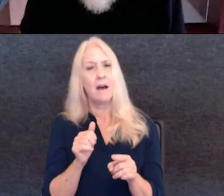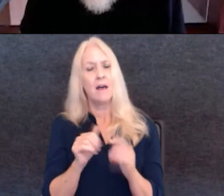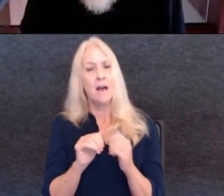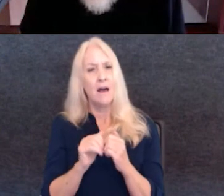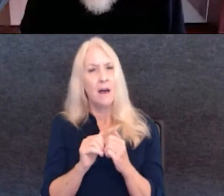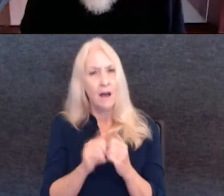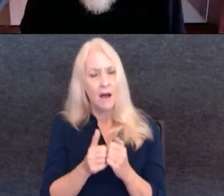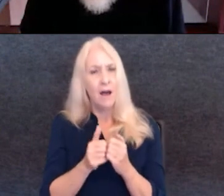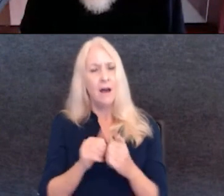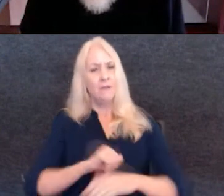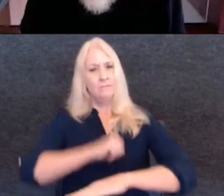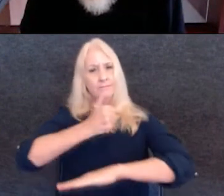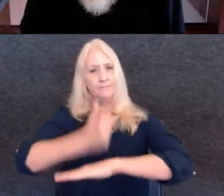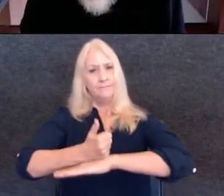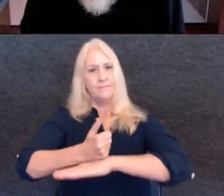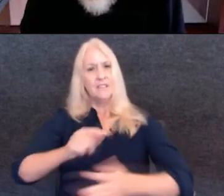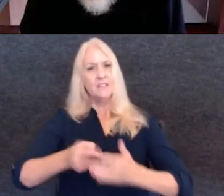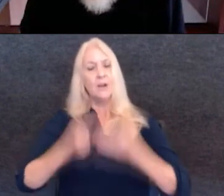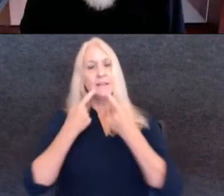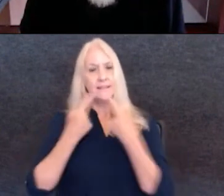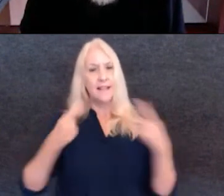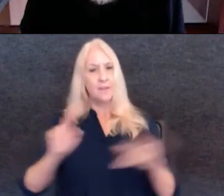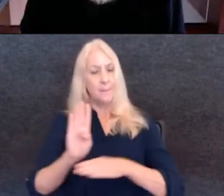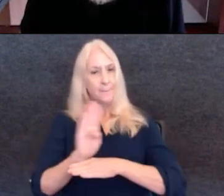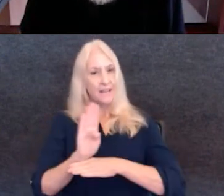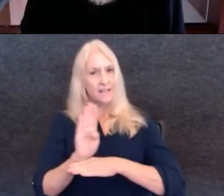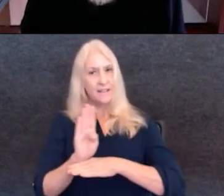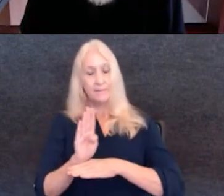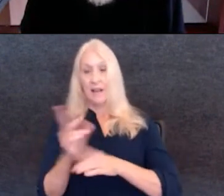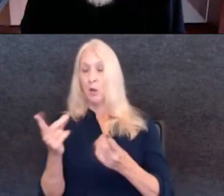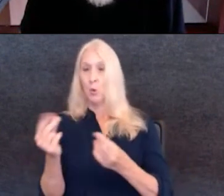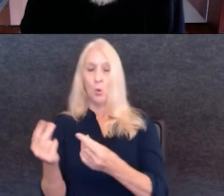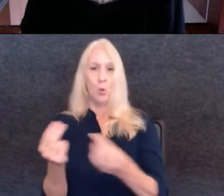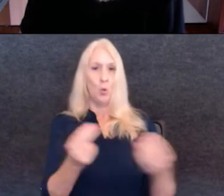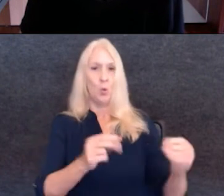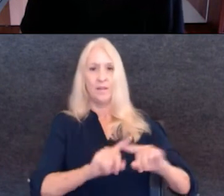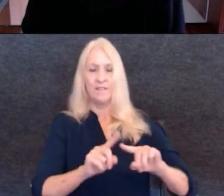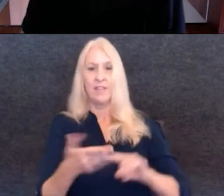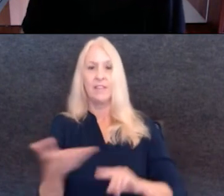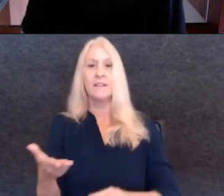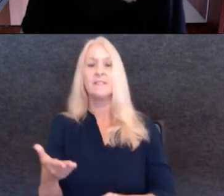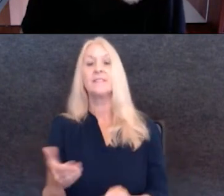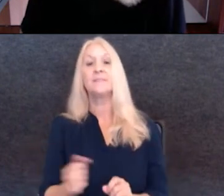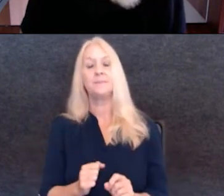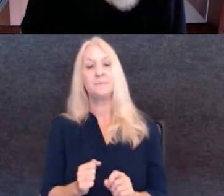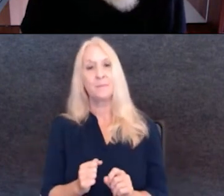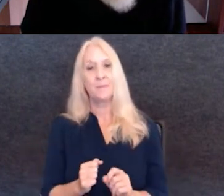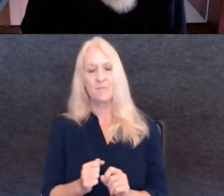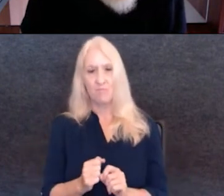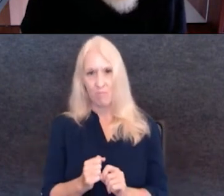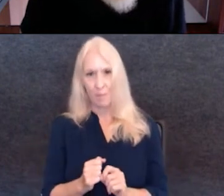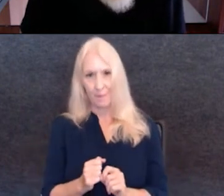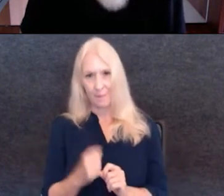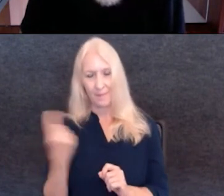start a successful business by doing all these things. Well, I always question